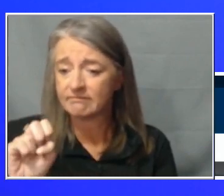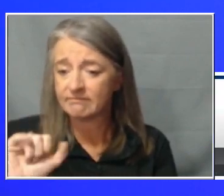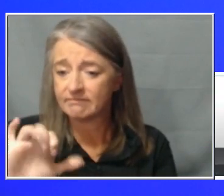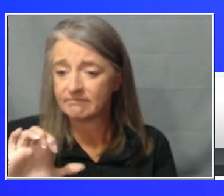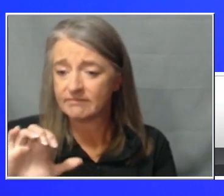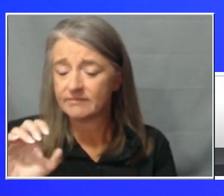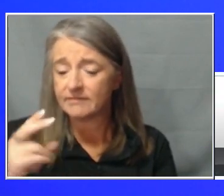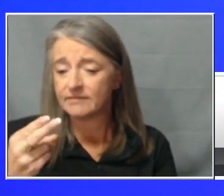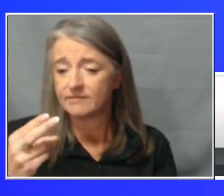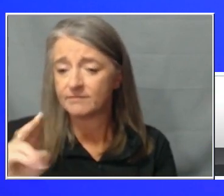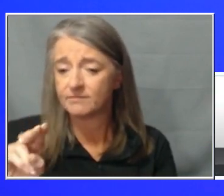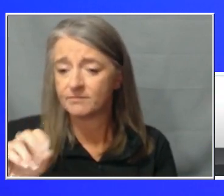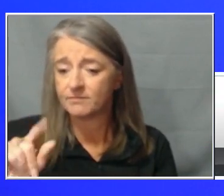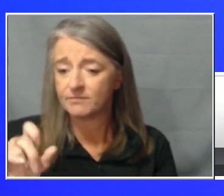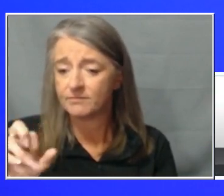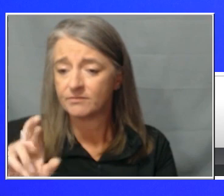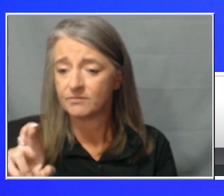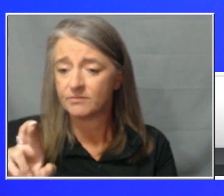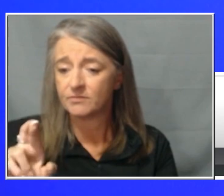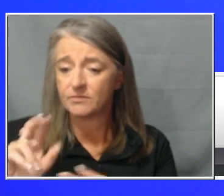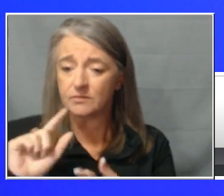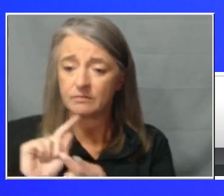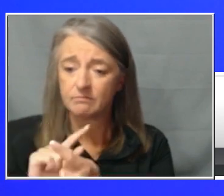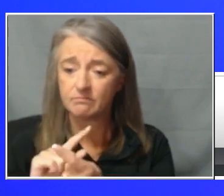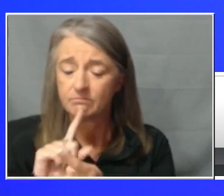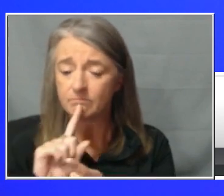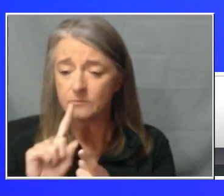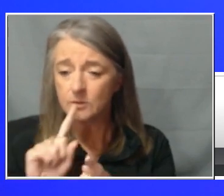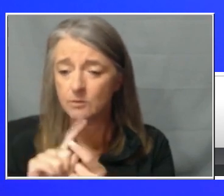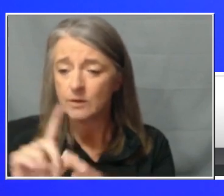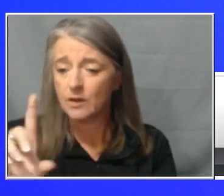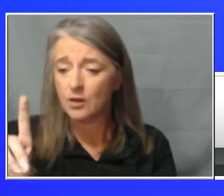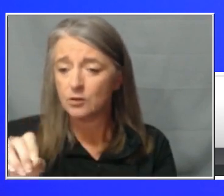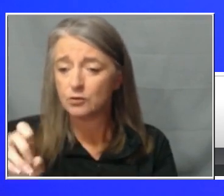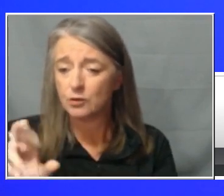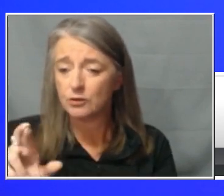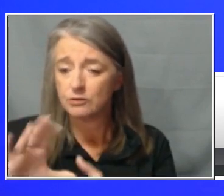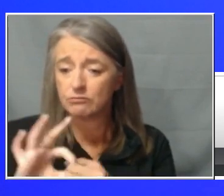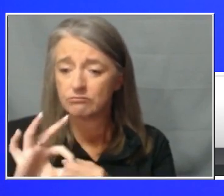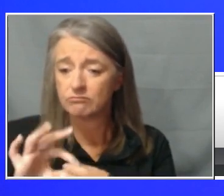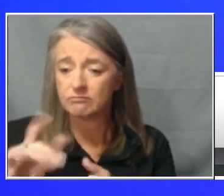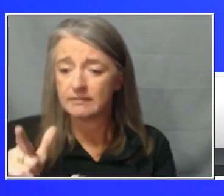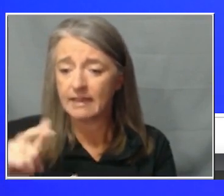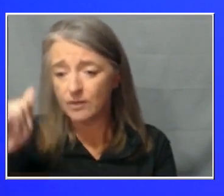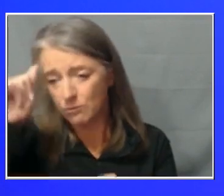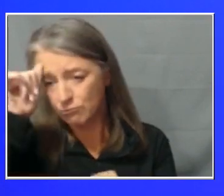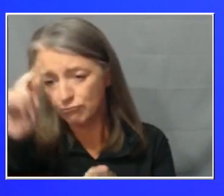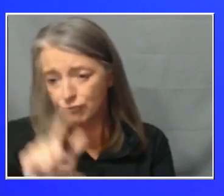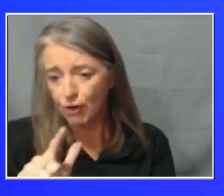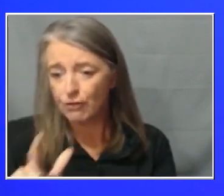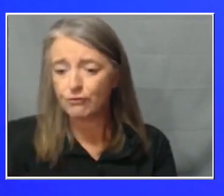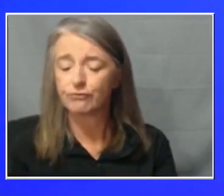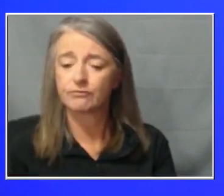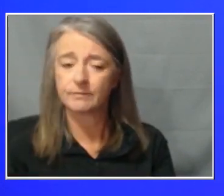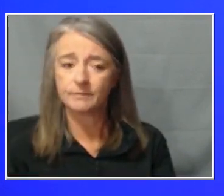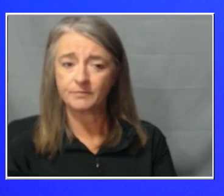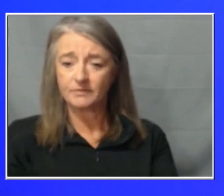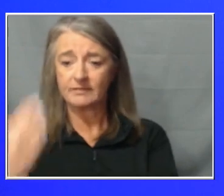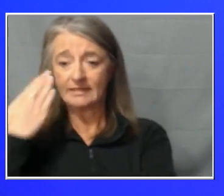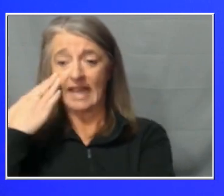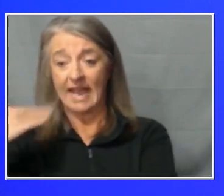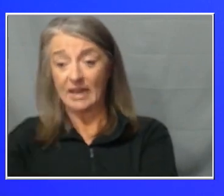visits. And it's me talking to the donor coordinator who said, I just found out Eric has a brother. I said, I didn't know